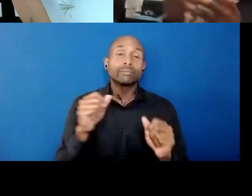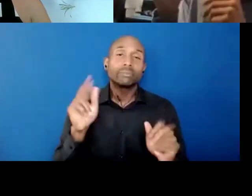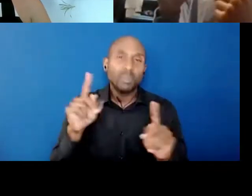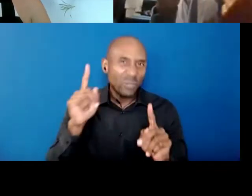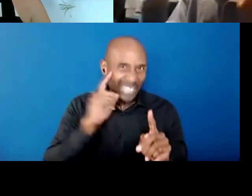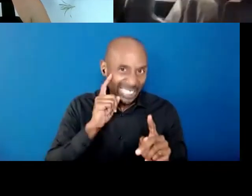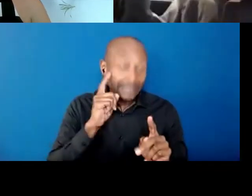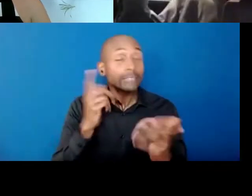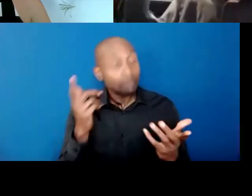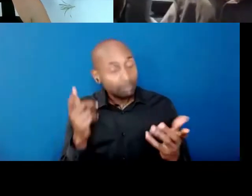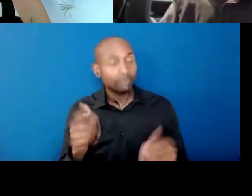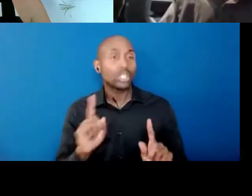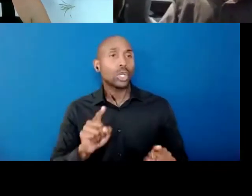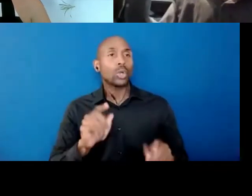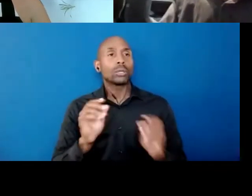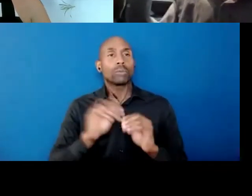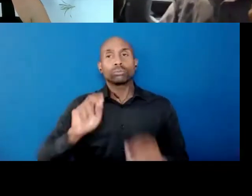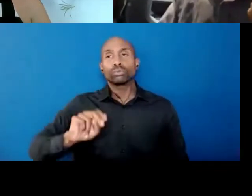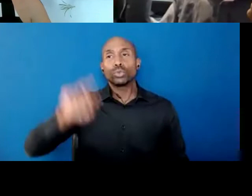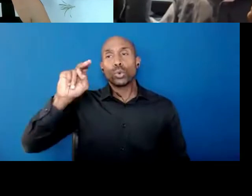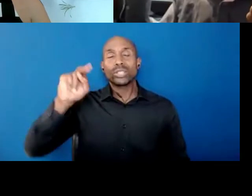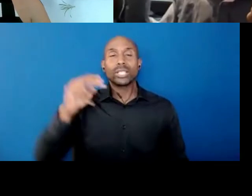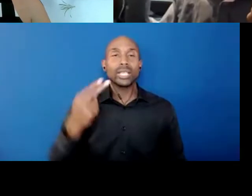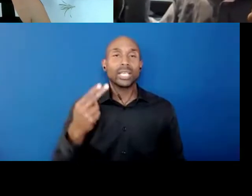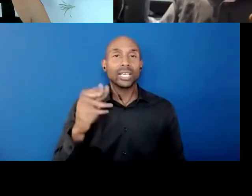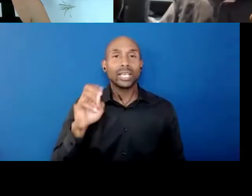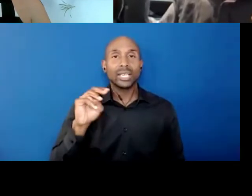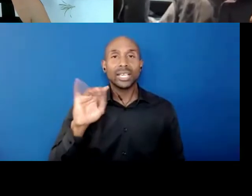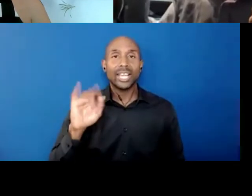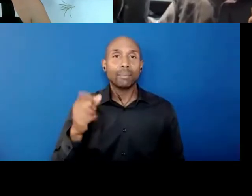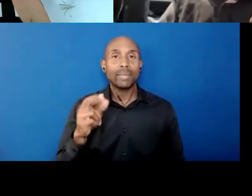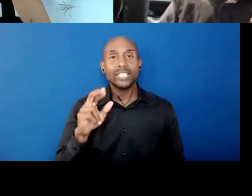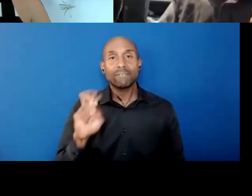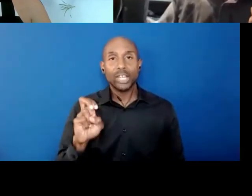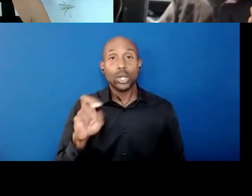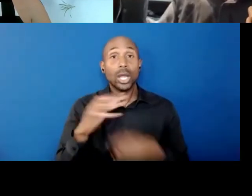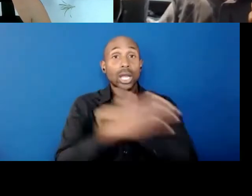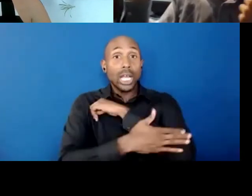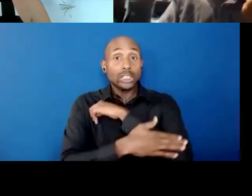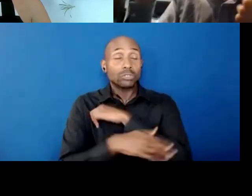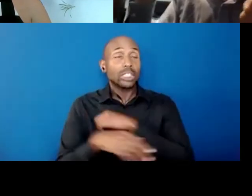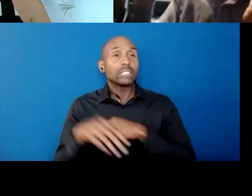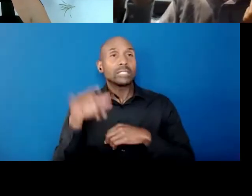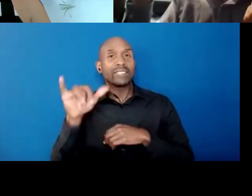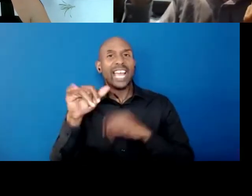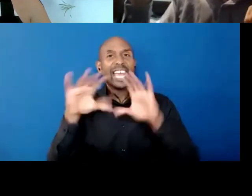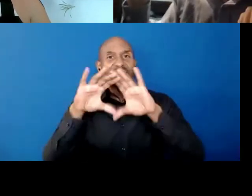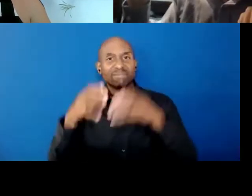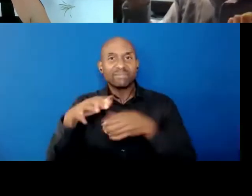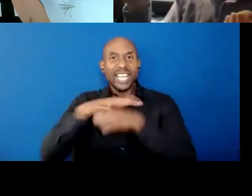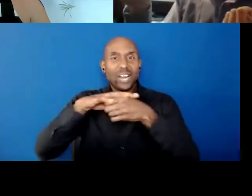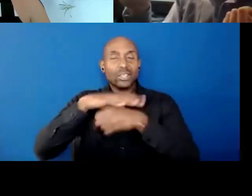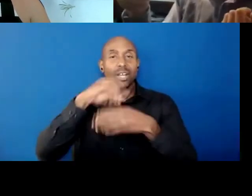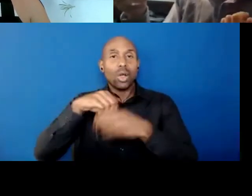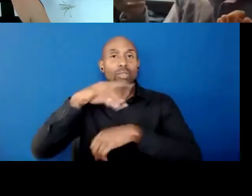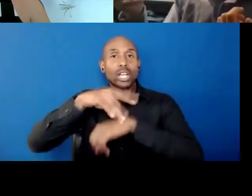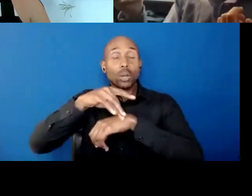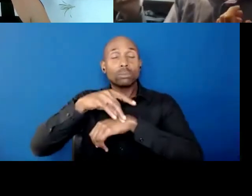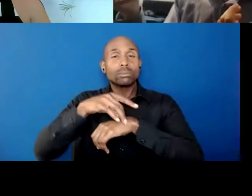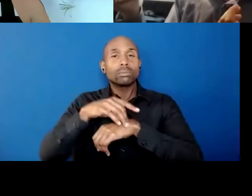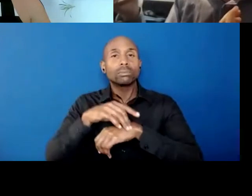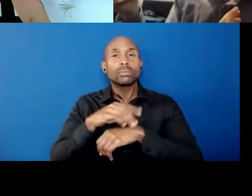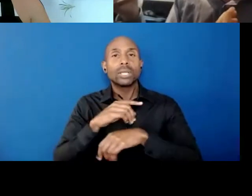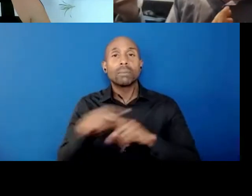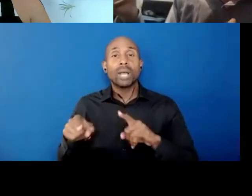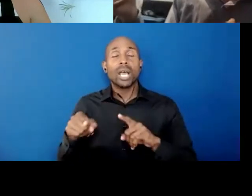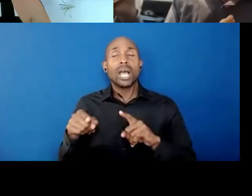those Northern Hemisphere countries. But the goal of publications like the Await in Africa is to draw